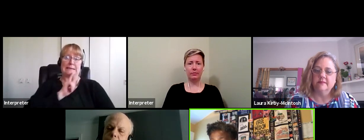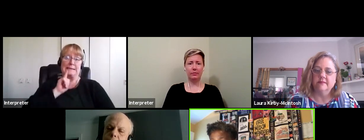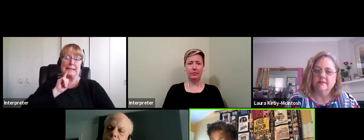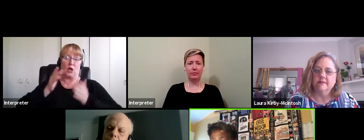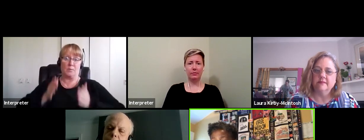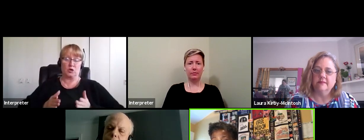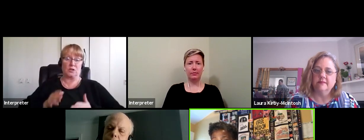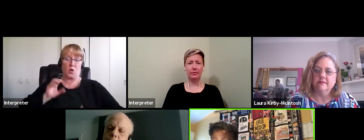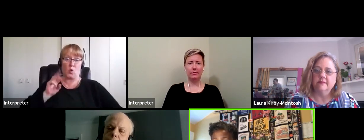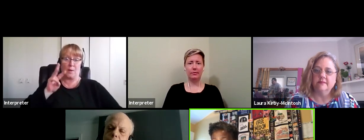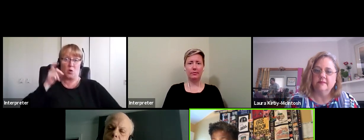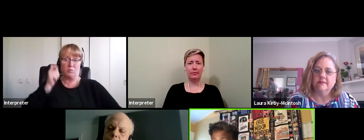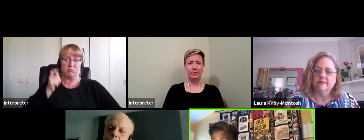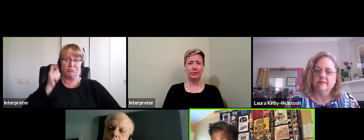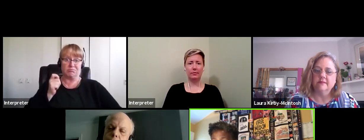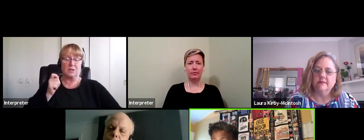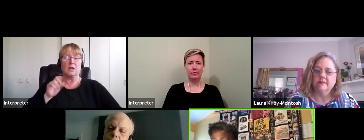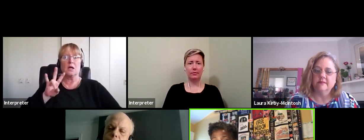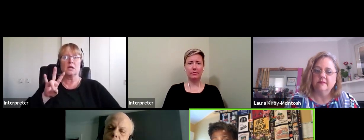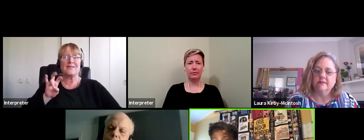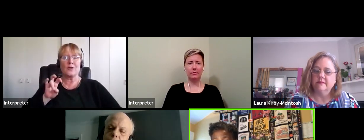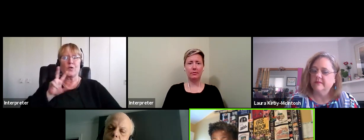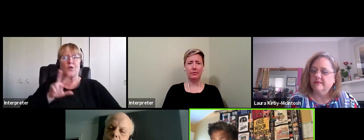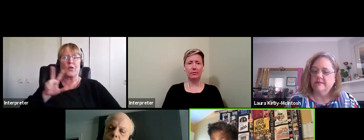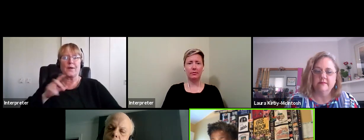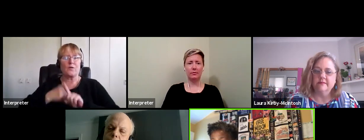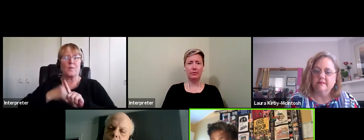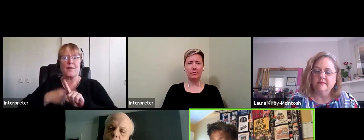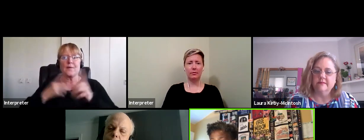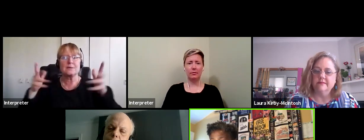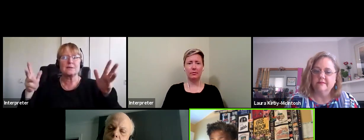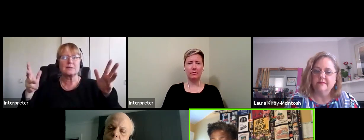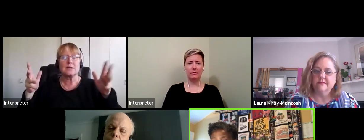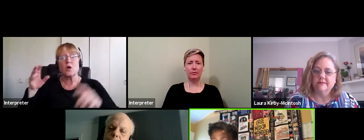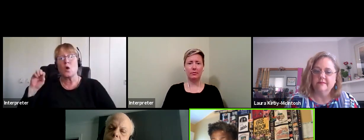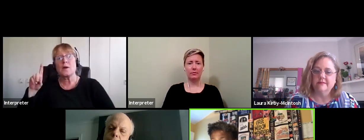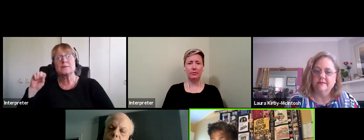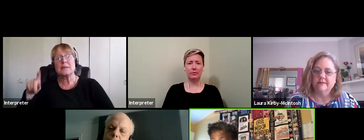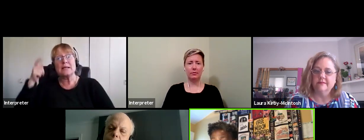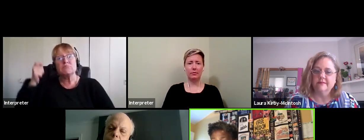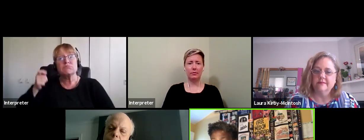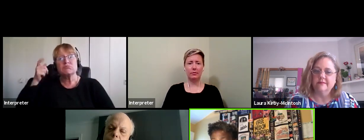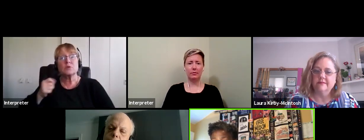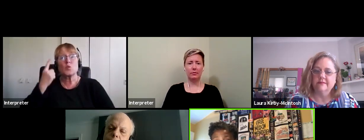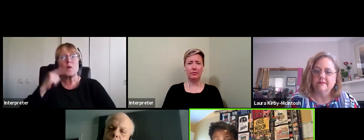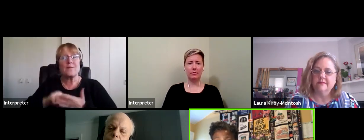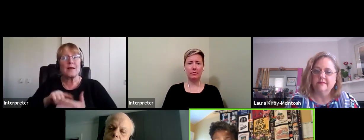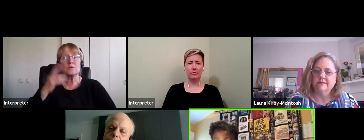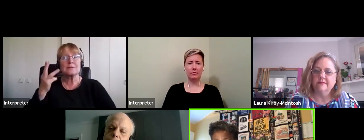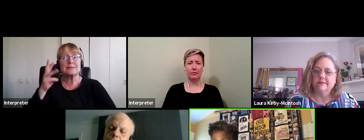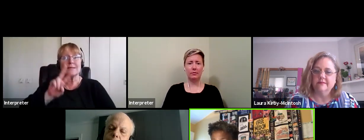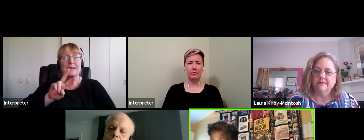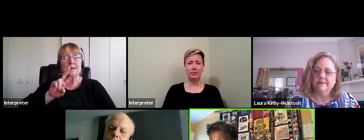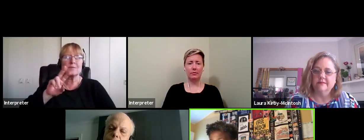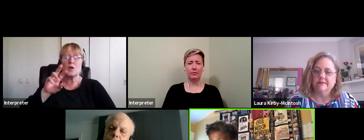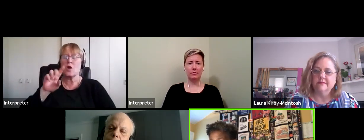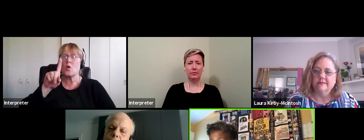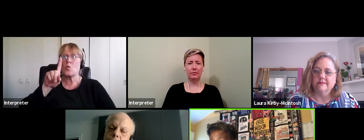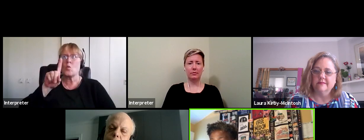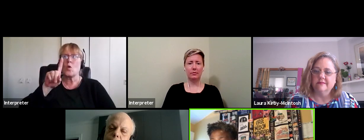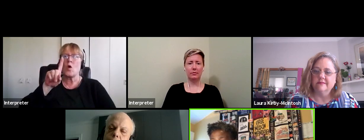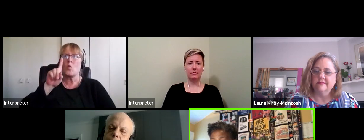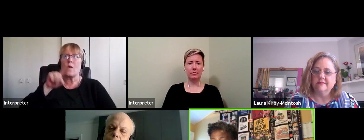Ontario Works. It's $7.33 per month. For someone on ODSP, it's $11.69. It's a bit better, but